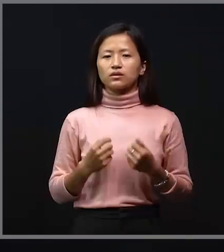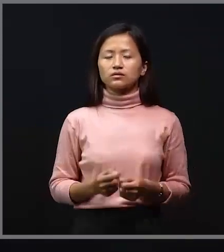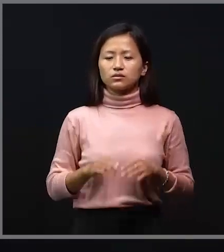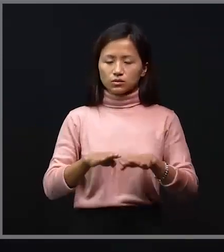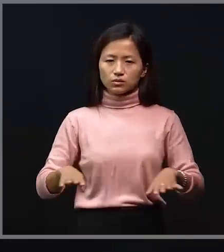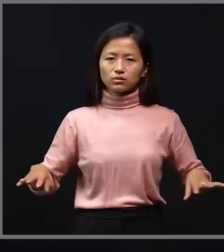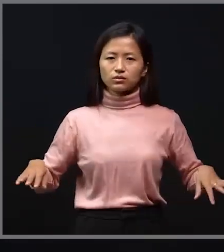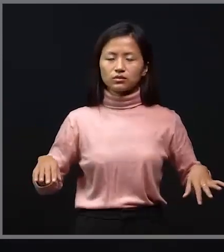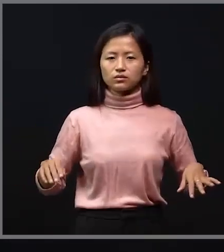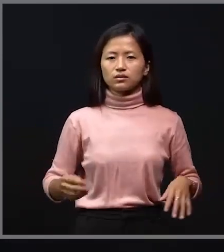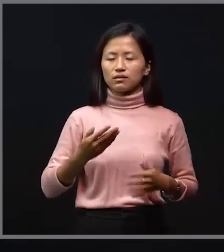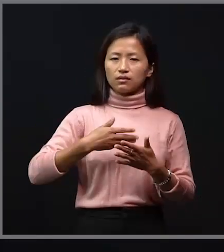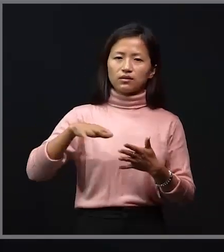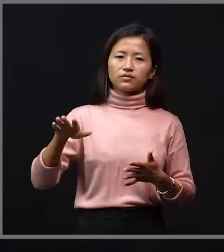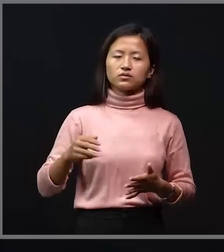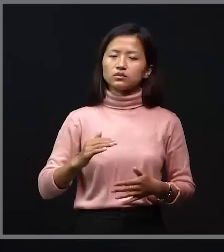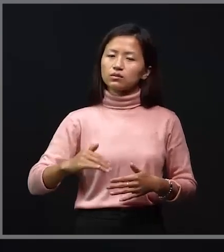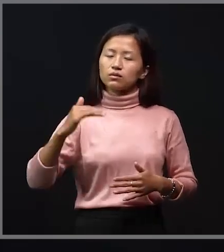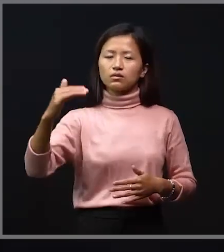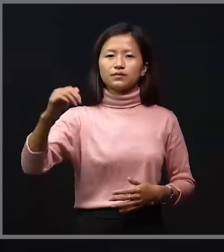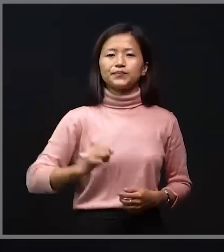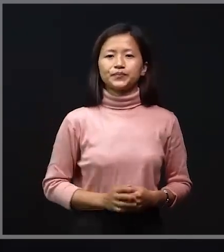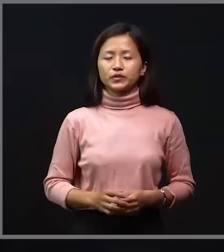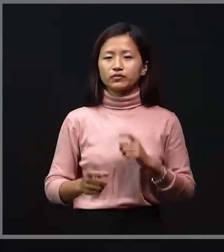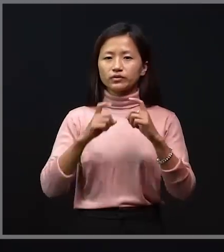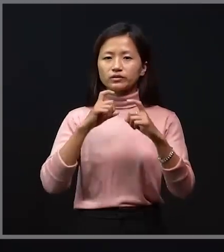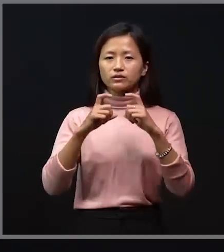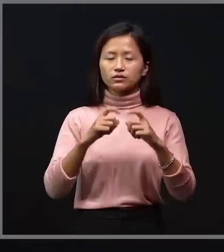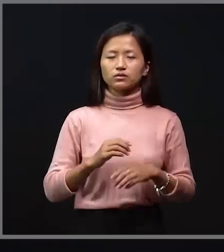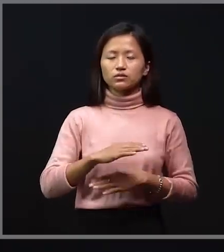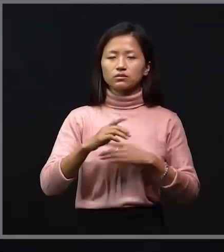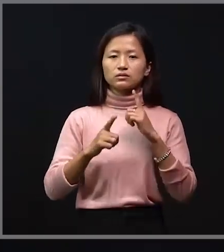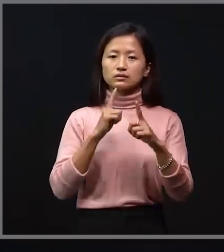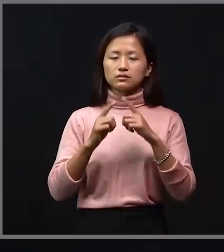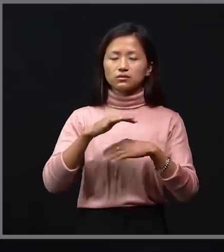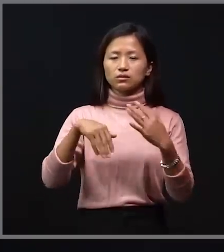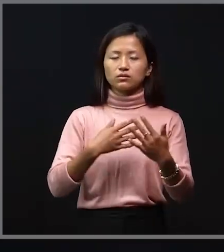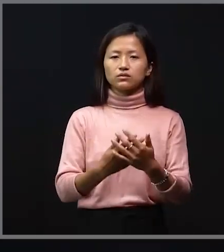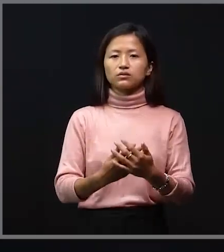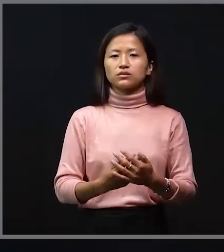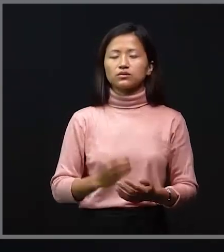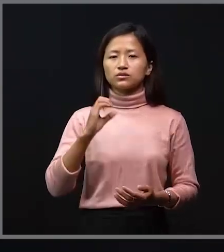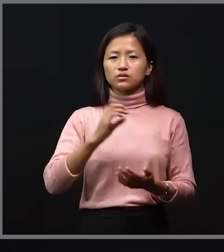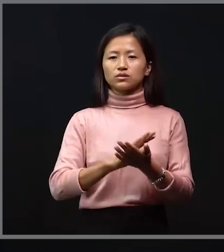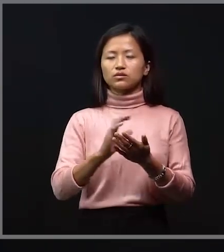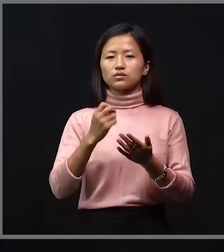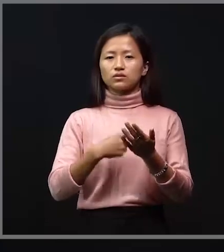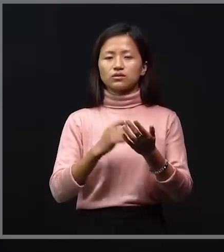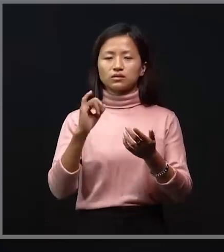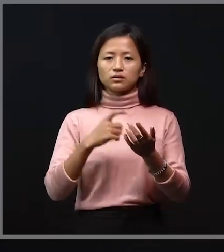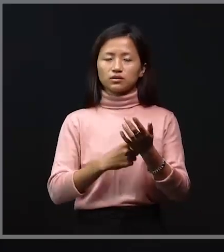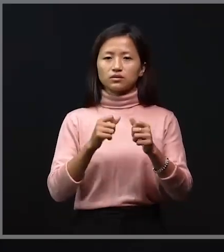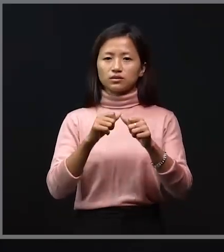government schools, they left their schools and so on. We have discussed all those. Then, because of this Chauri Chaura incident,